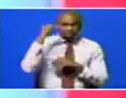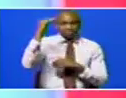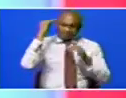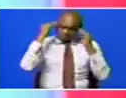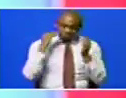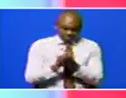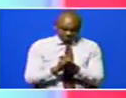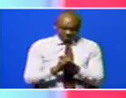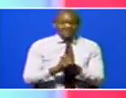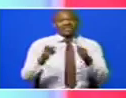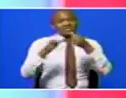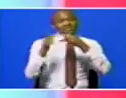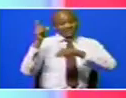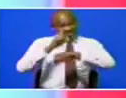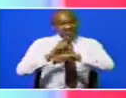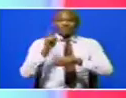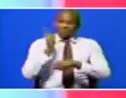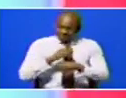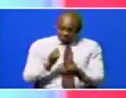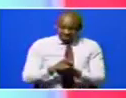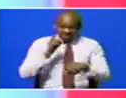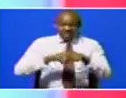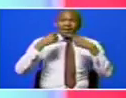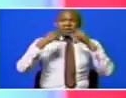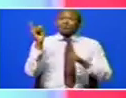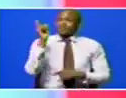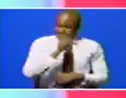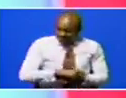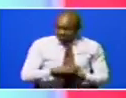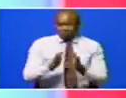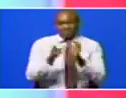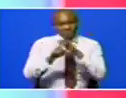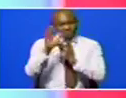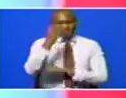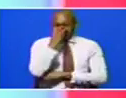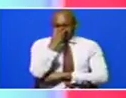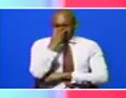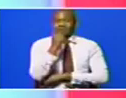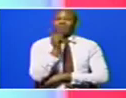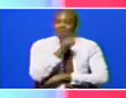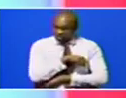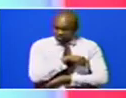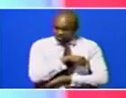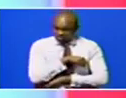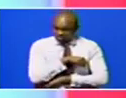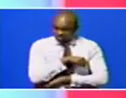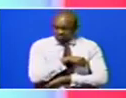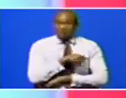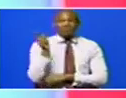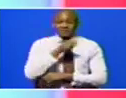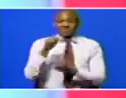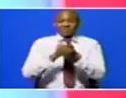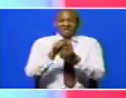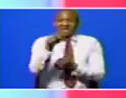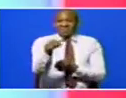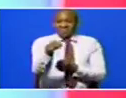Court, as the seven-day window following the declaration of Kenyatta and his deputy William Ruto as the winners elapses this